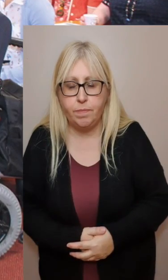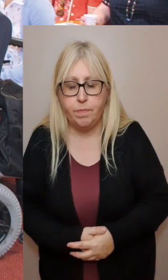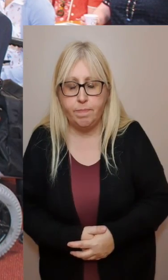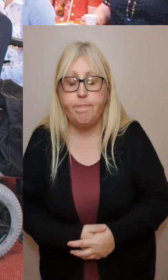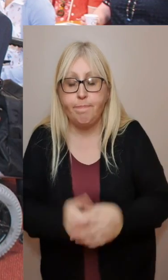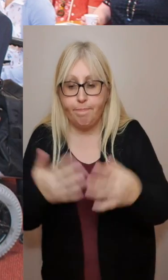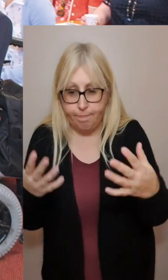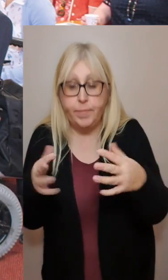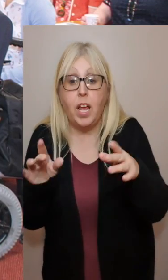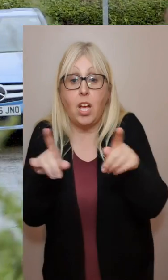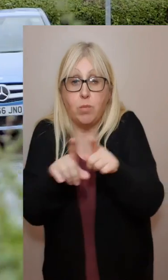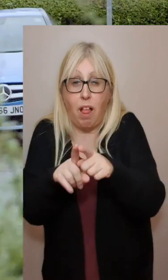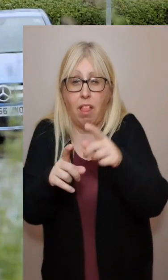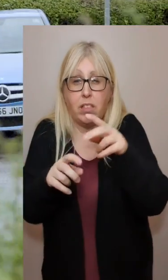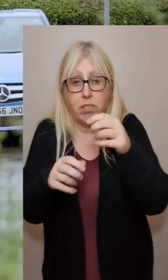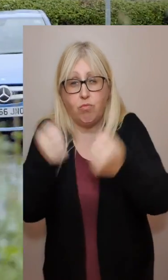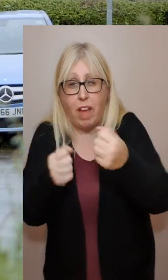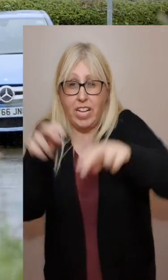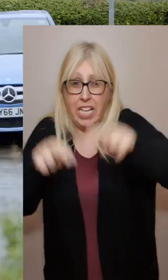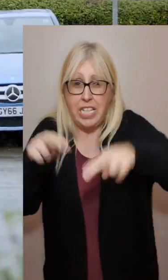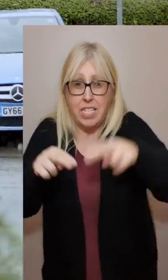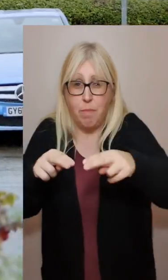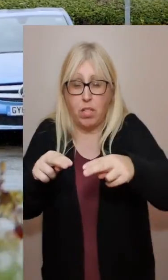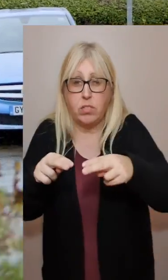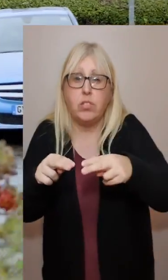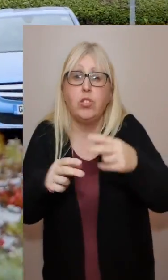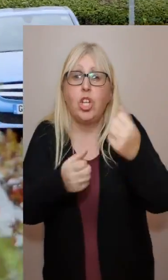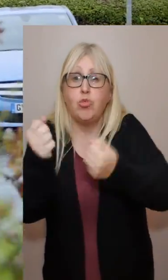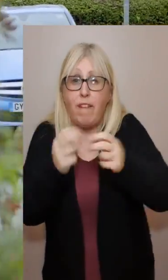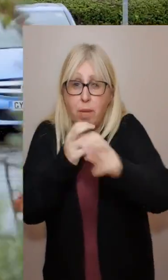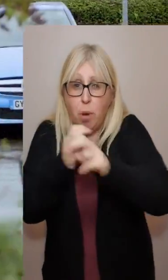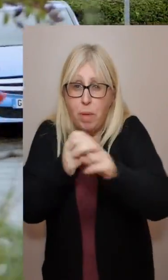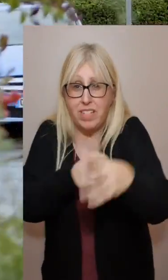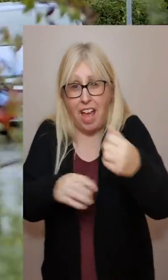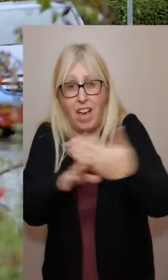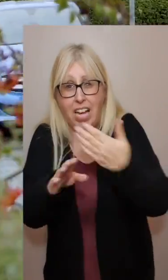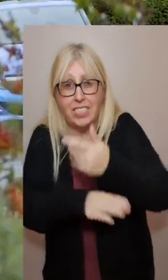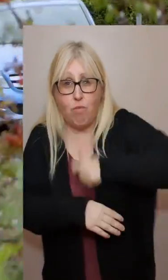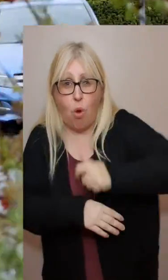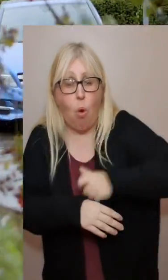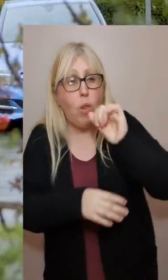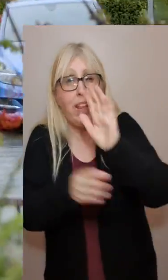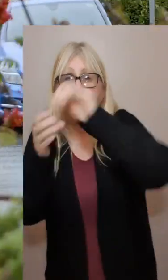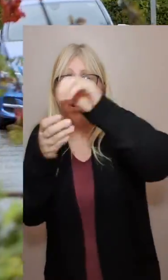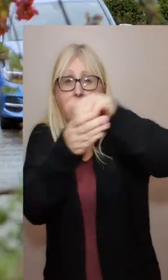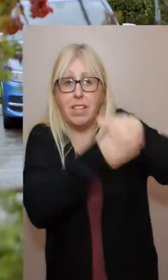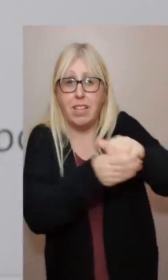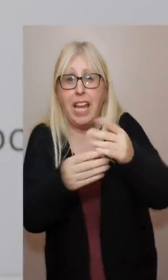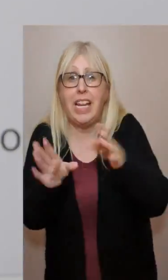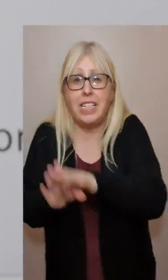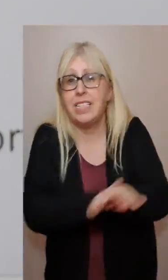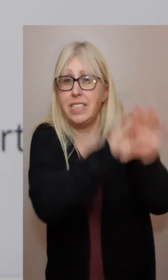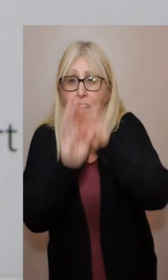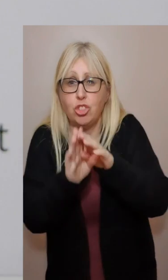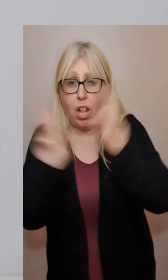As well as driving assessments, Driving Mobility plays an active role on behalf of its members in national and international bodies, working closely with